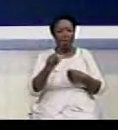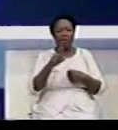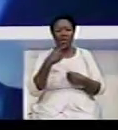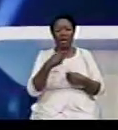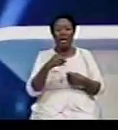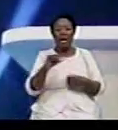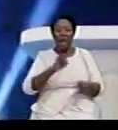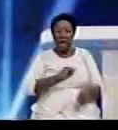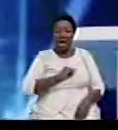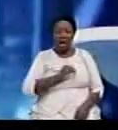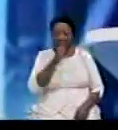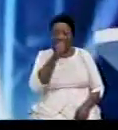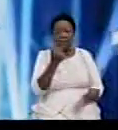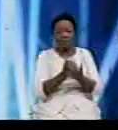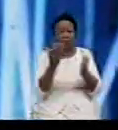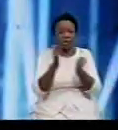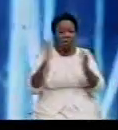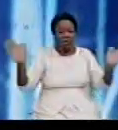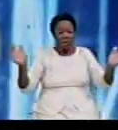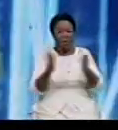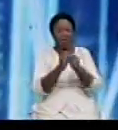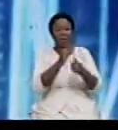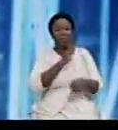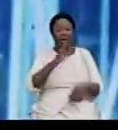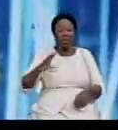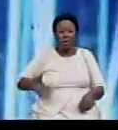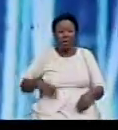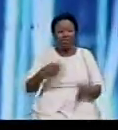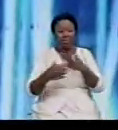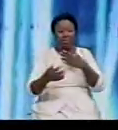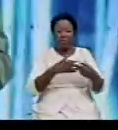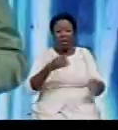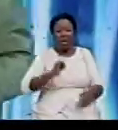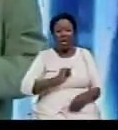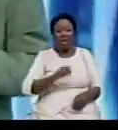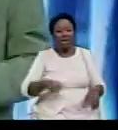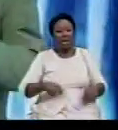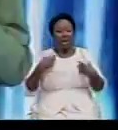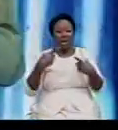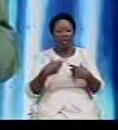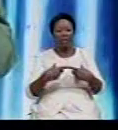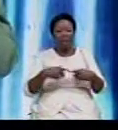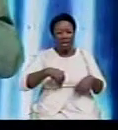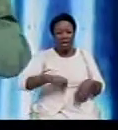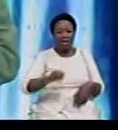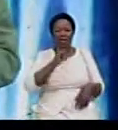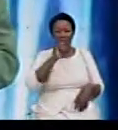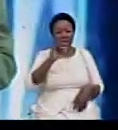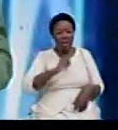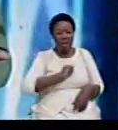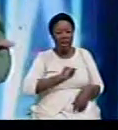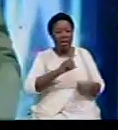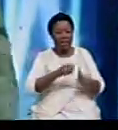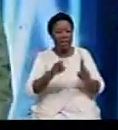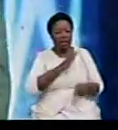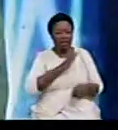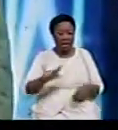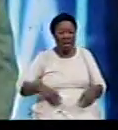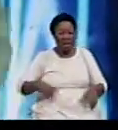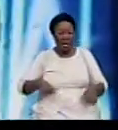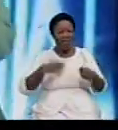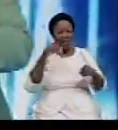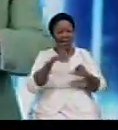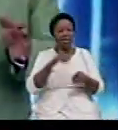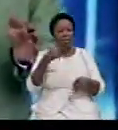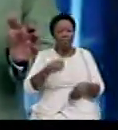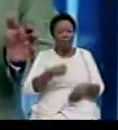am crucified with Christ, nevertheless I live, yet not I, but Christ liveth